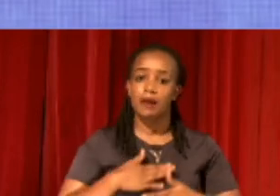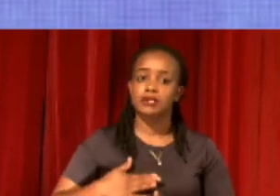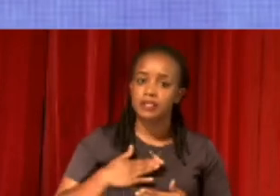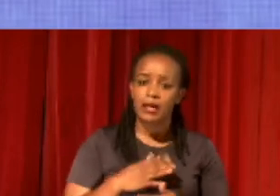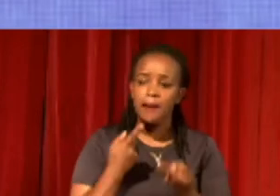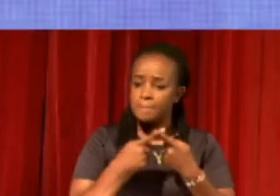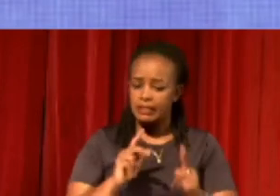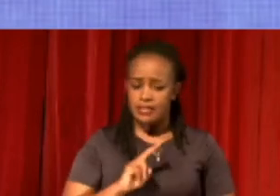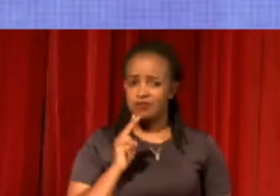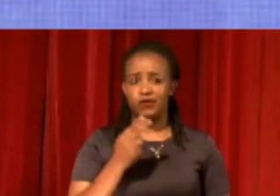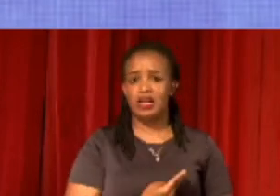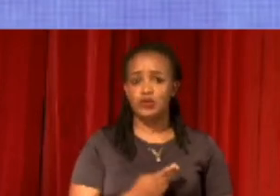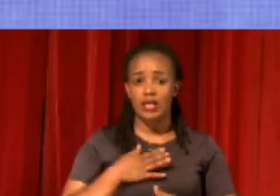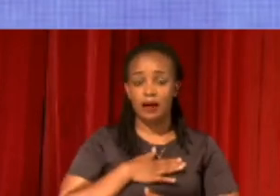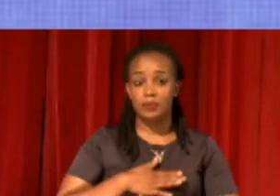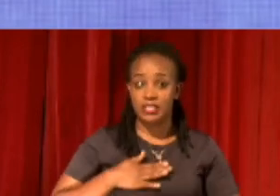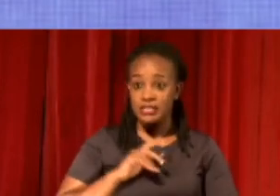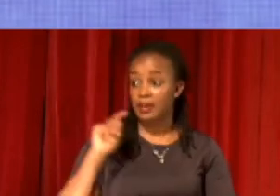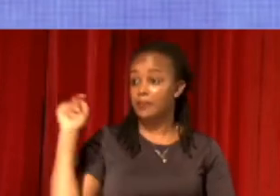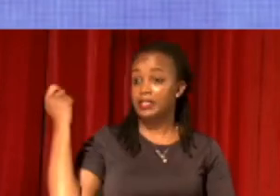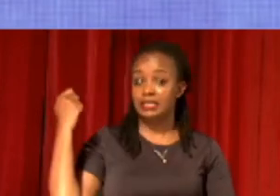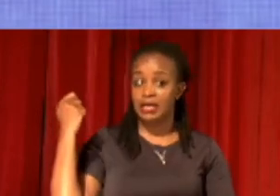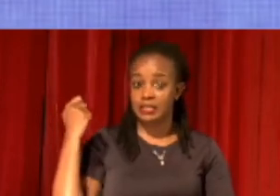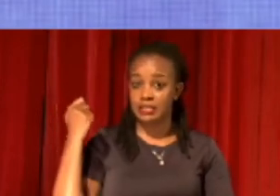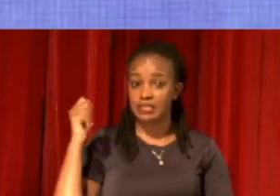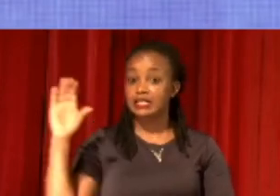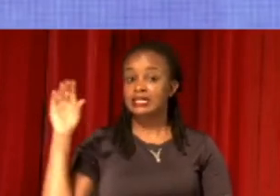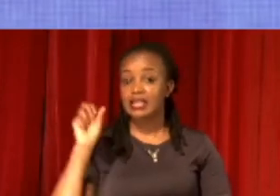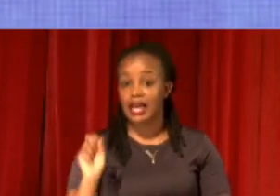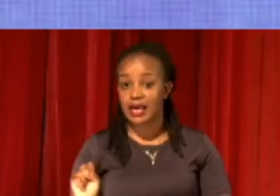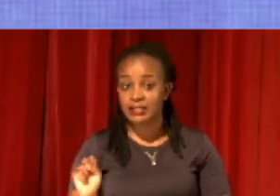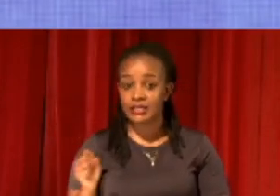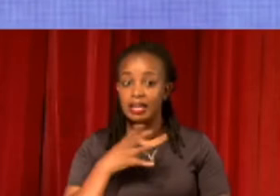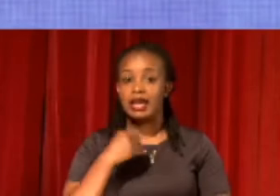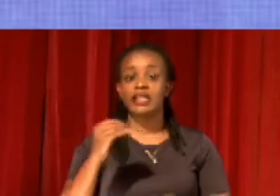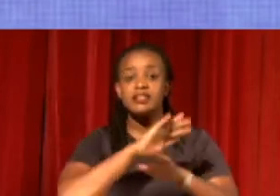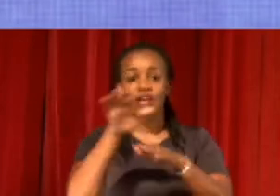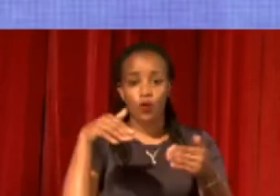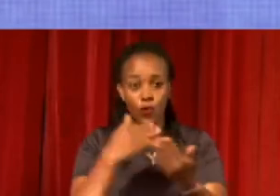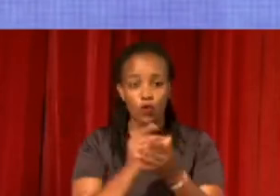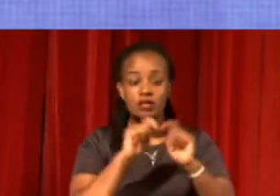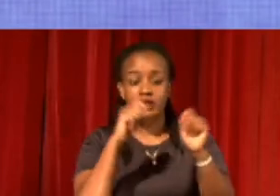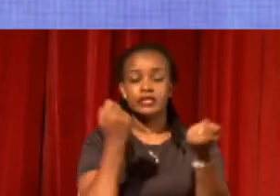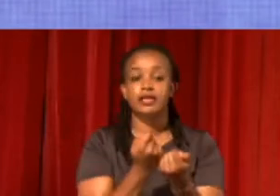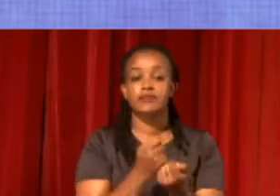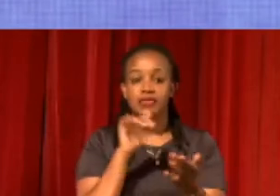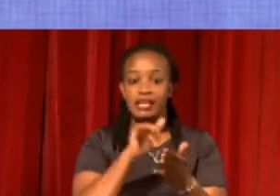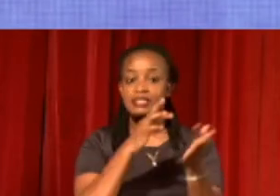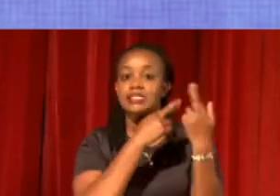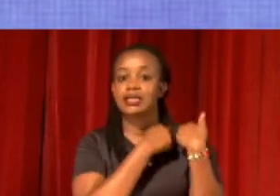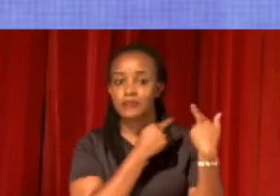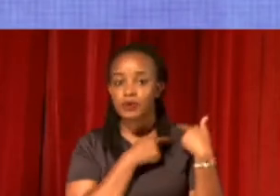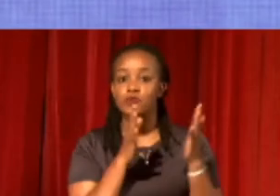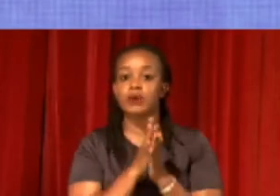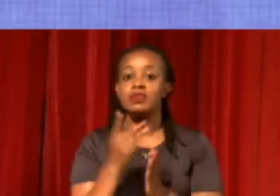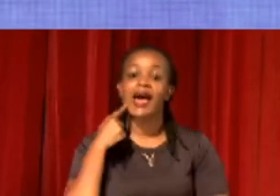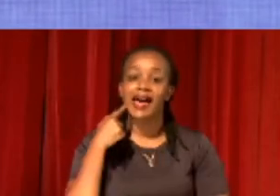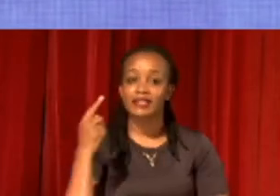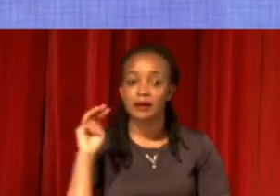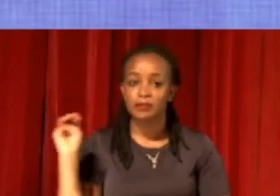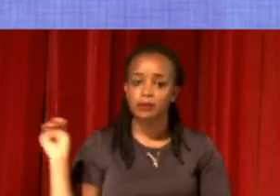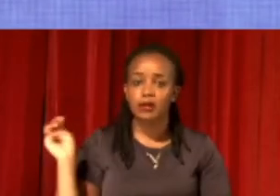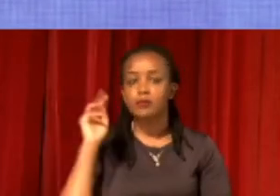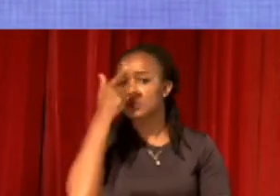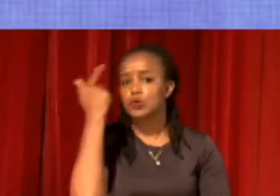the industry. Amina and Ambassador Amina and the whole team that is behind this, mimi nasema asante sana, because this is